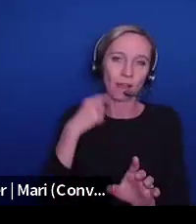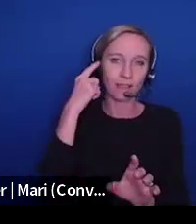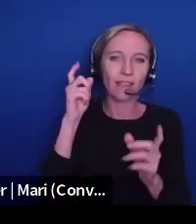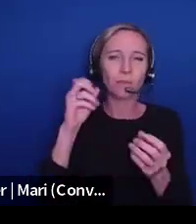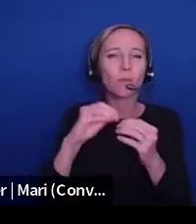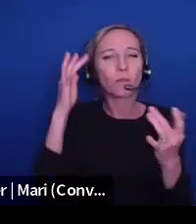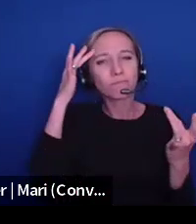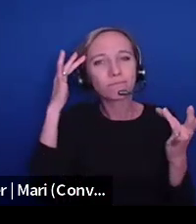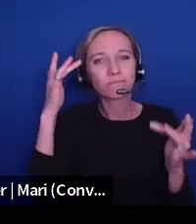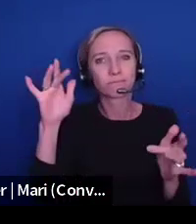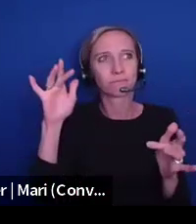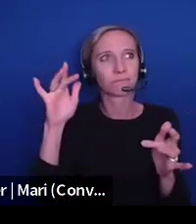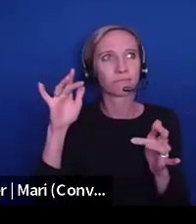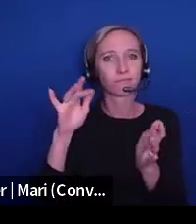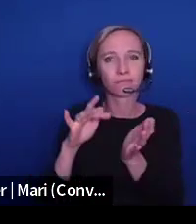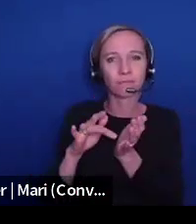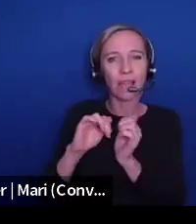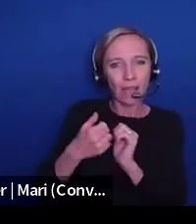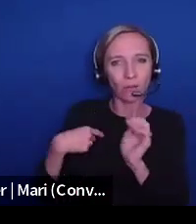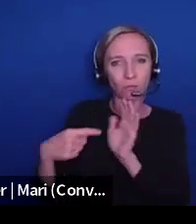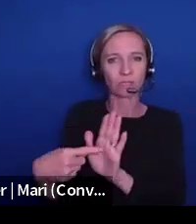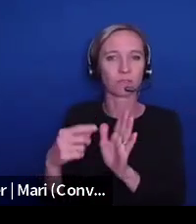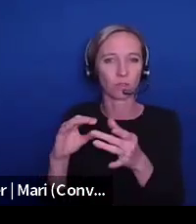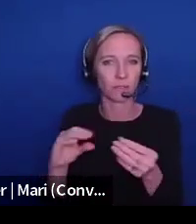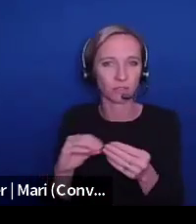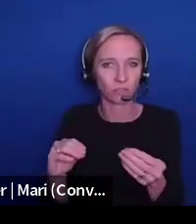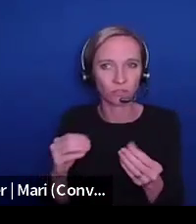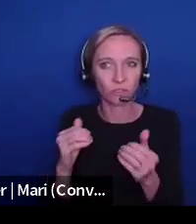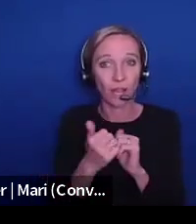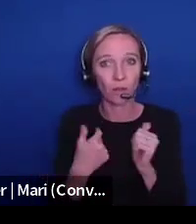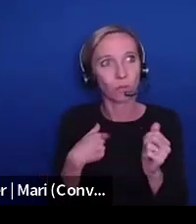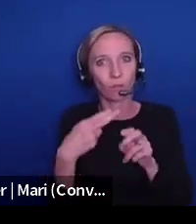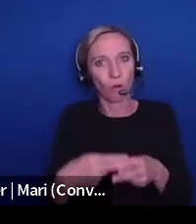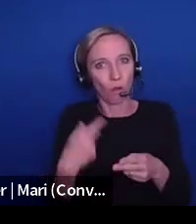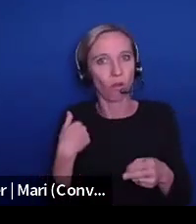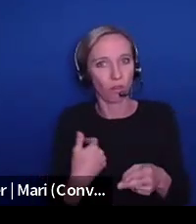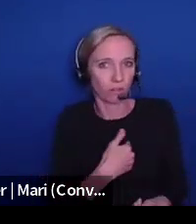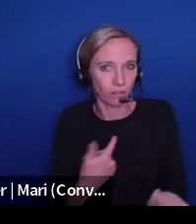more intelligent on how we deliver the message, how we call ourselves,